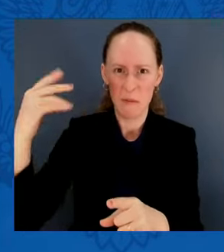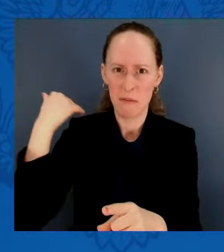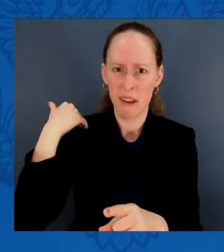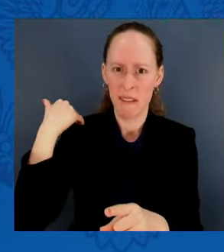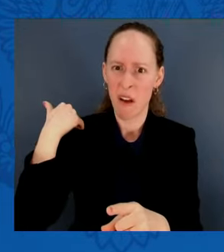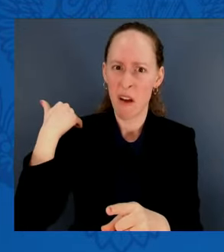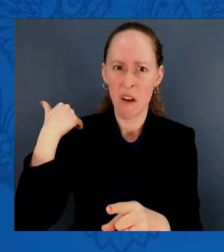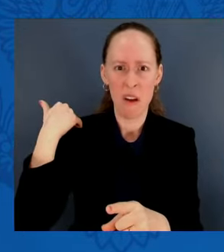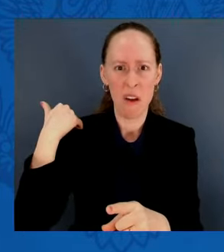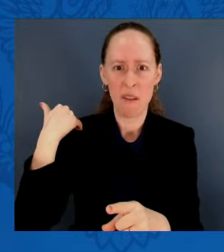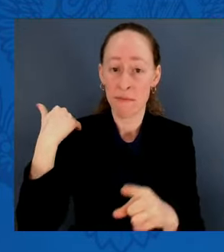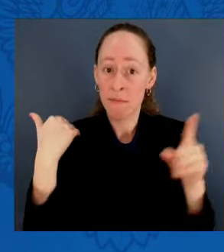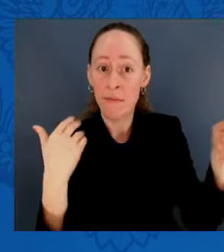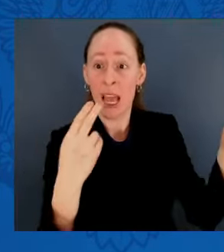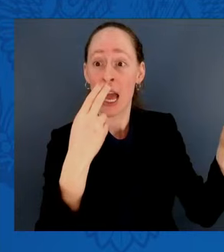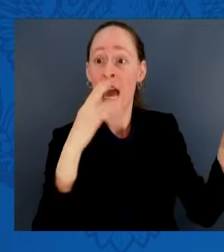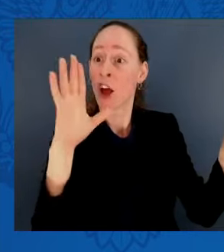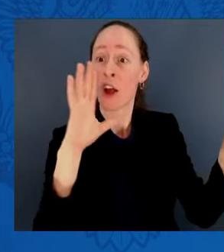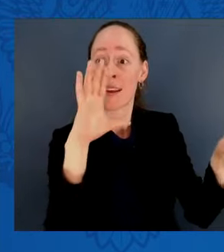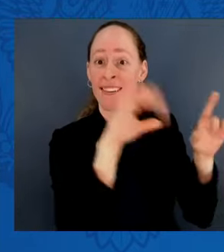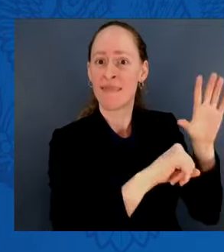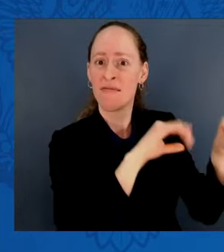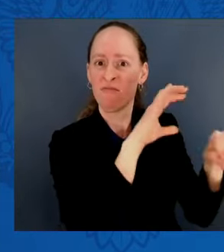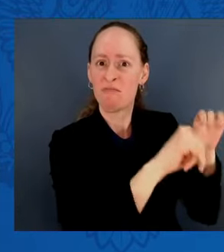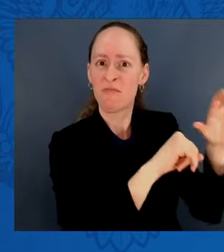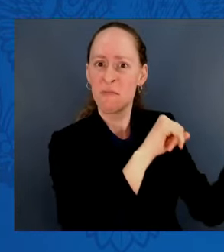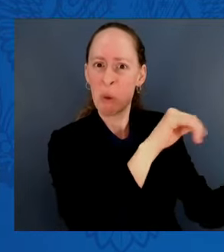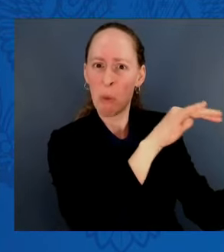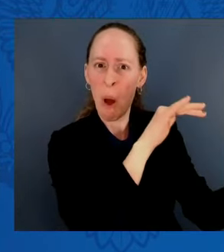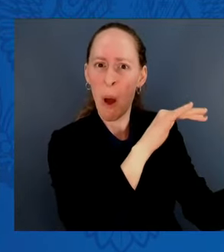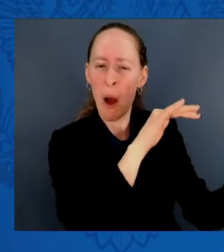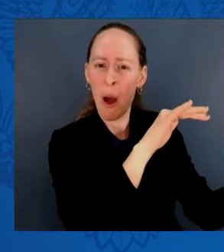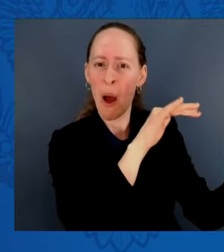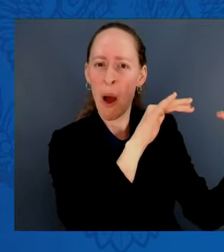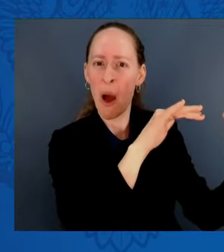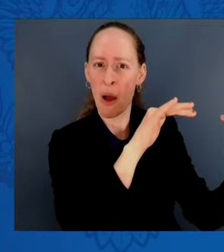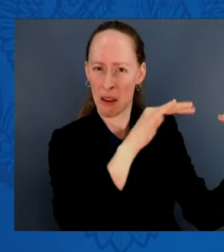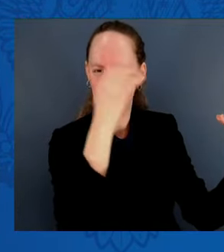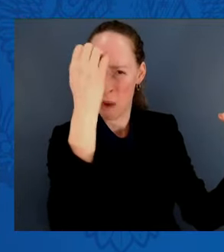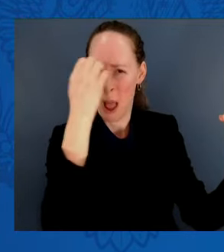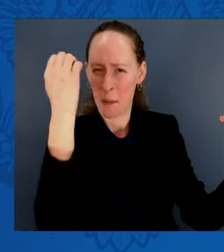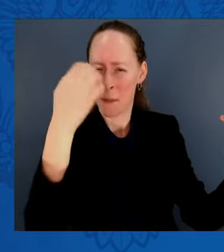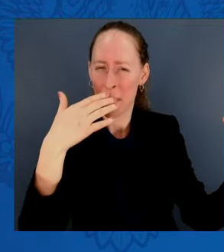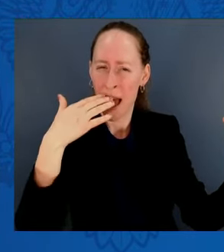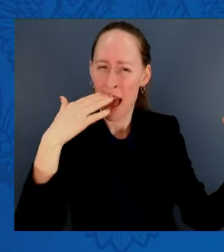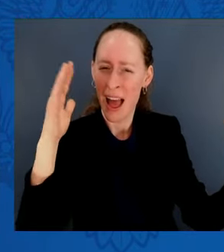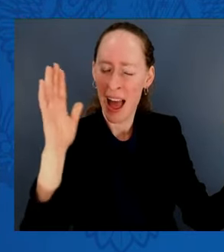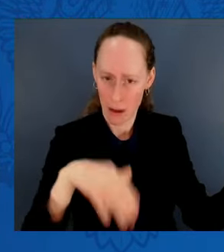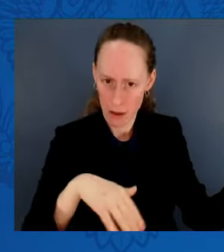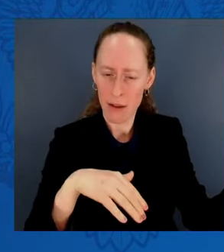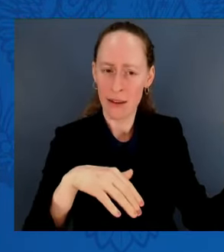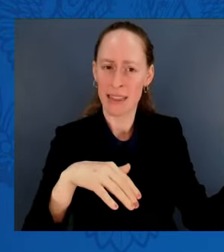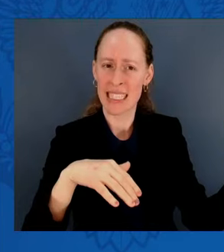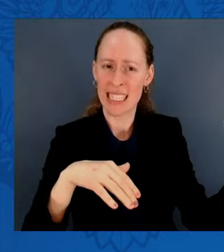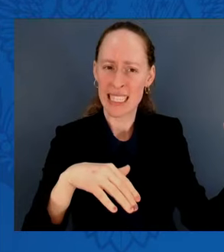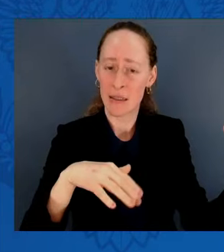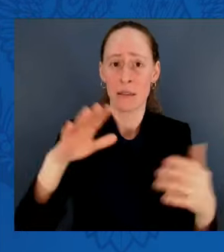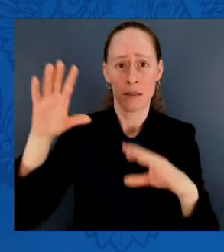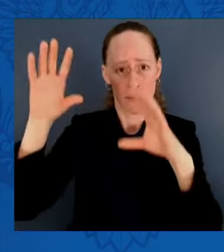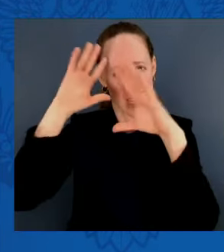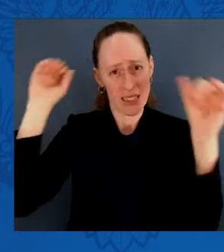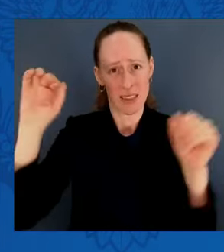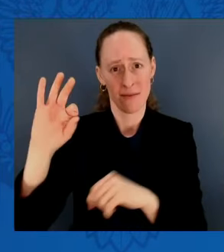Europe. President Roosevelt's purpose was to wake up Congress and alert the American people that this was no ordinary